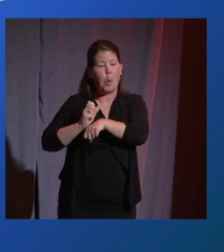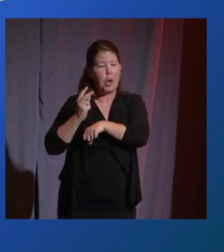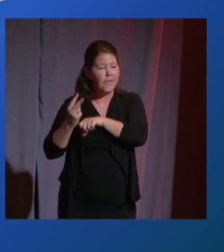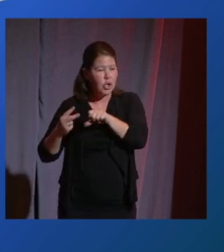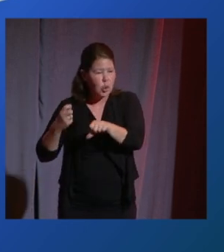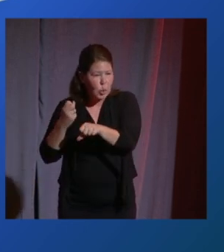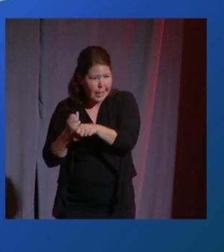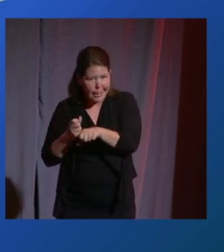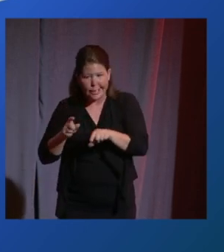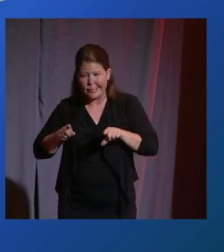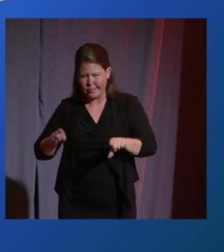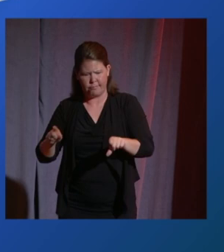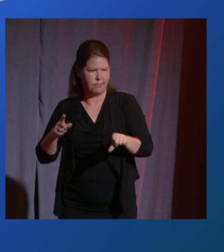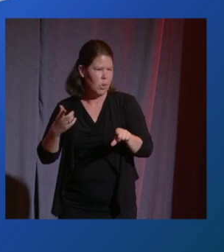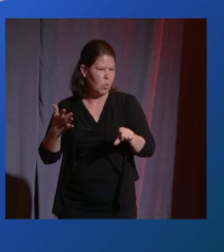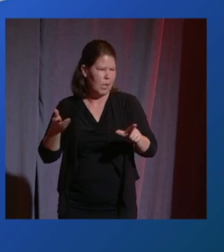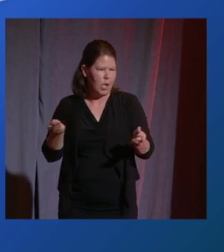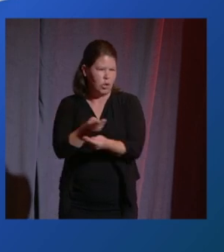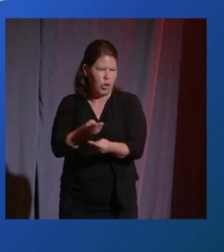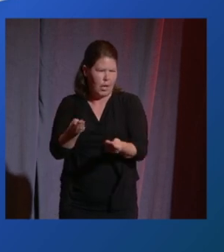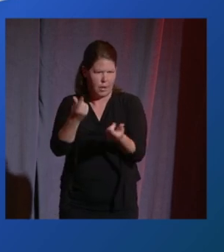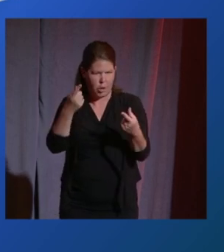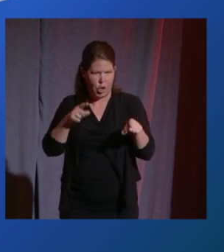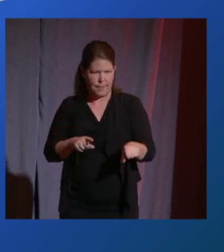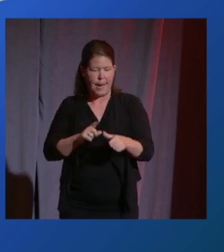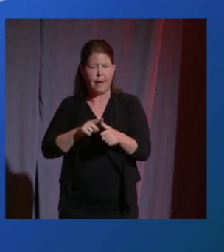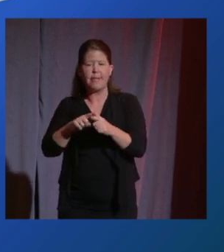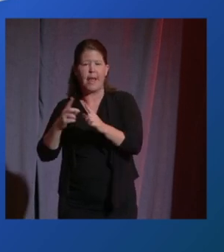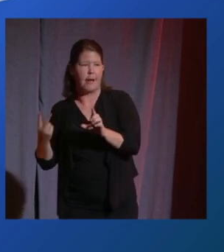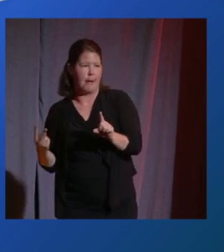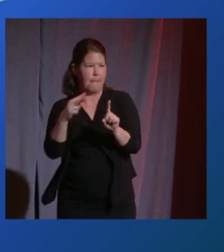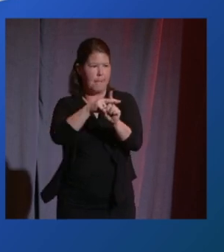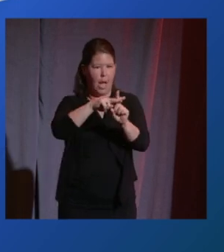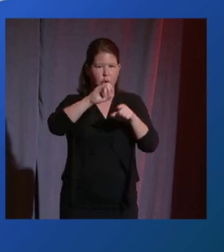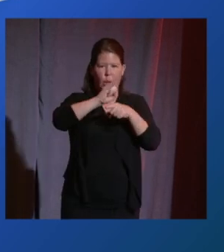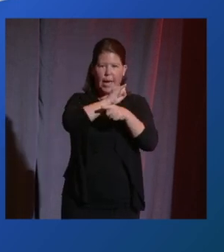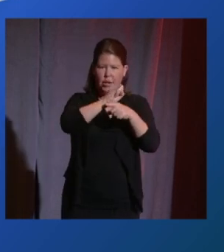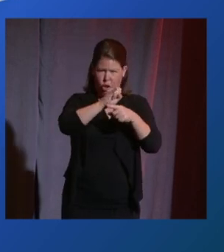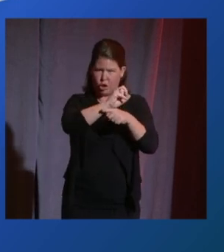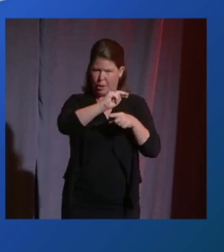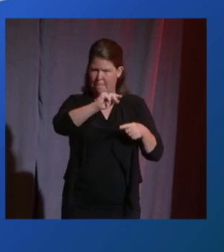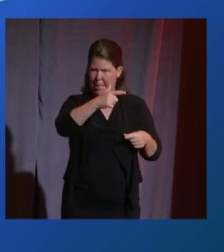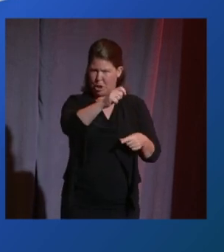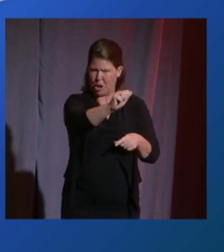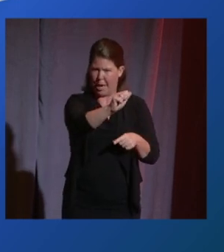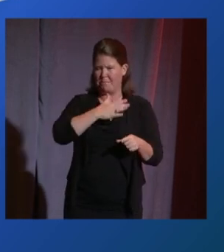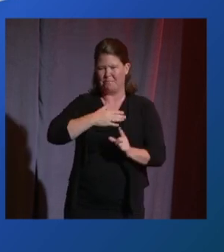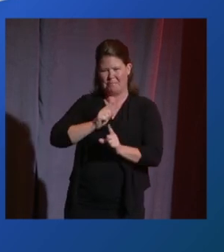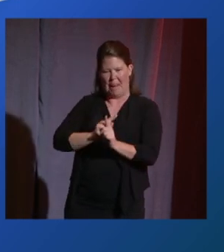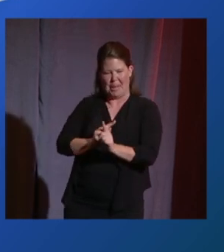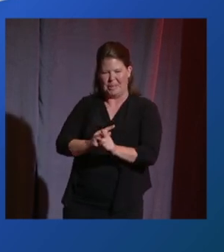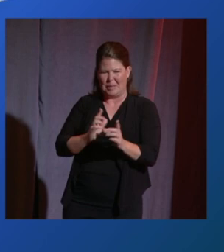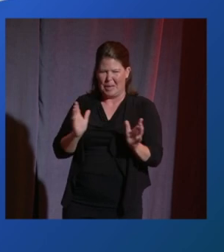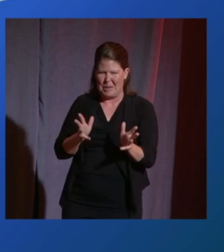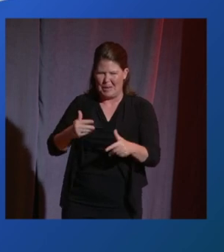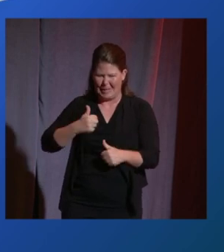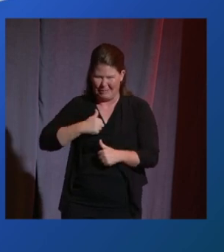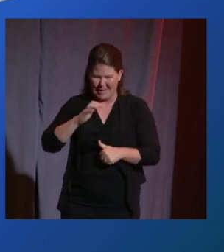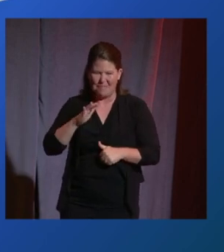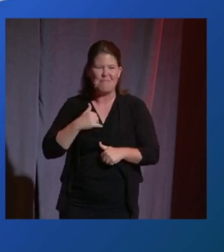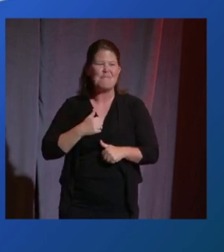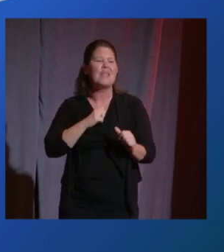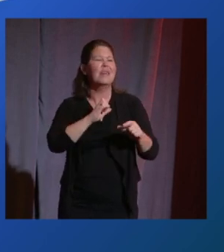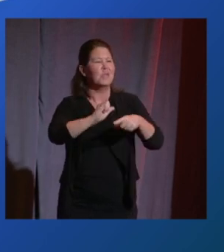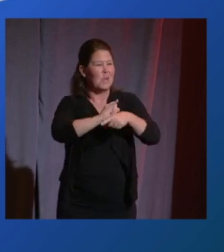on to applying to an internship at NGA which was encouraged by my mentors and then that led into a full-time